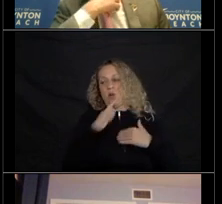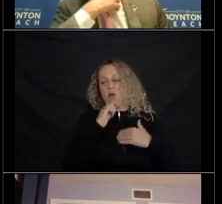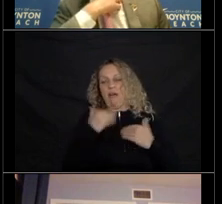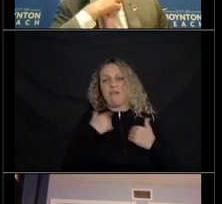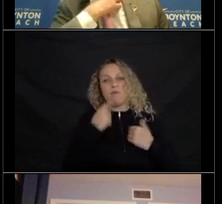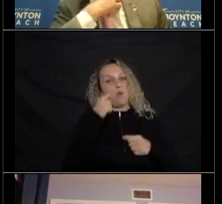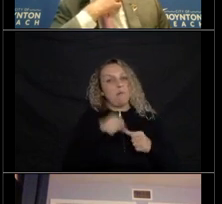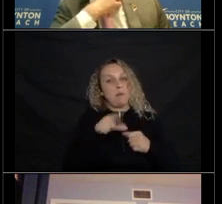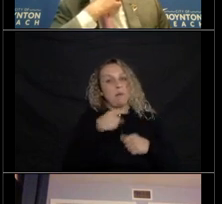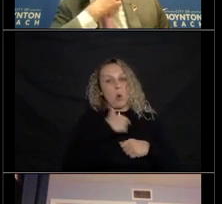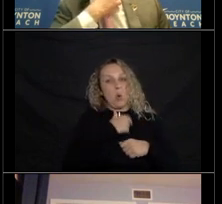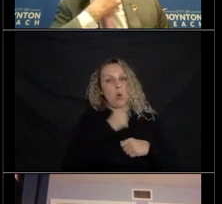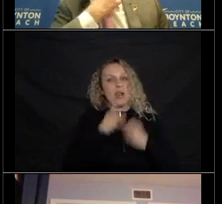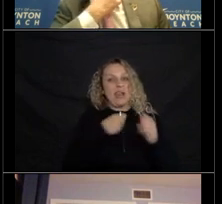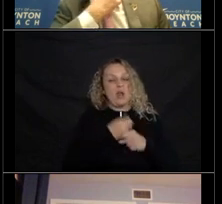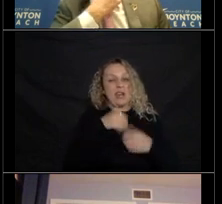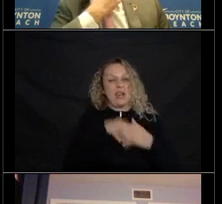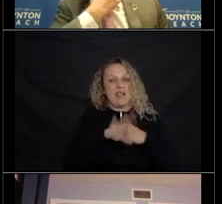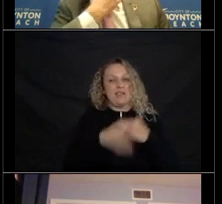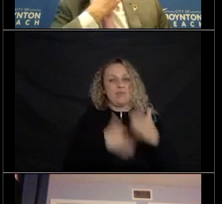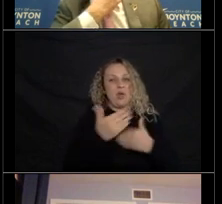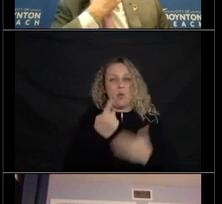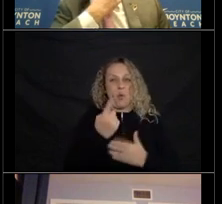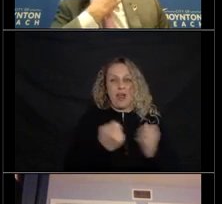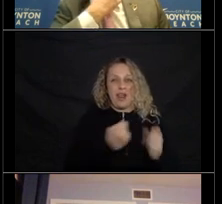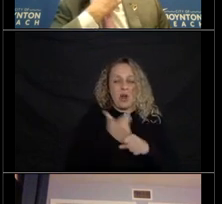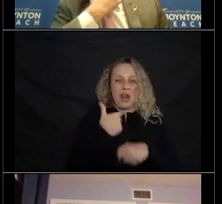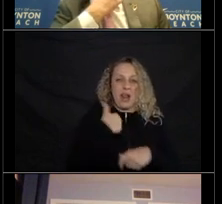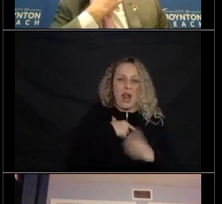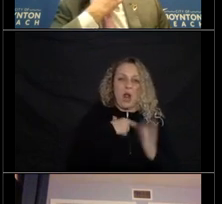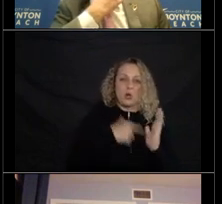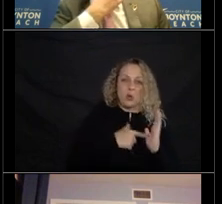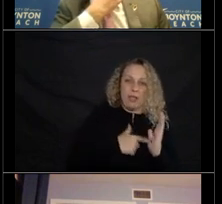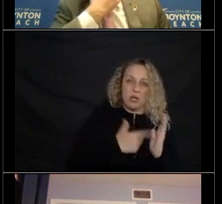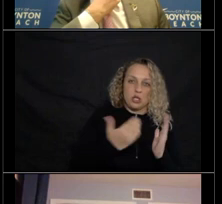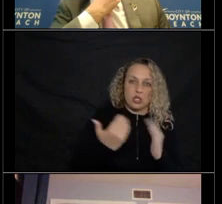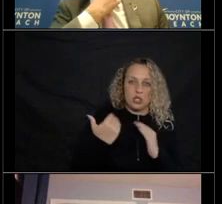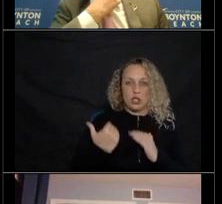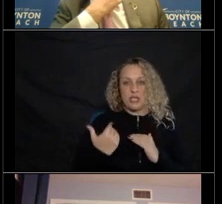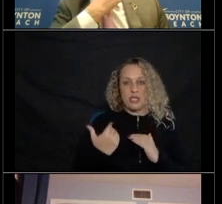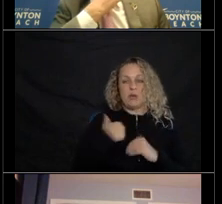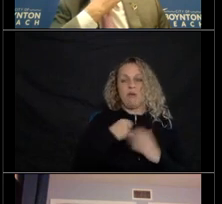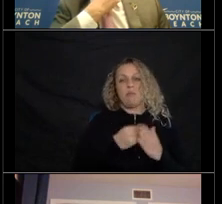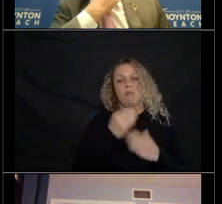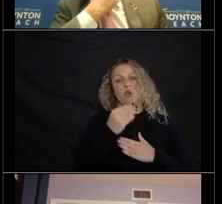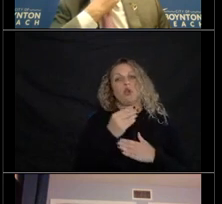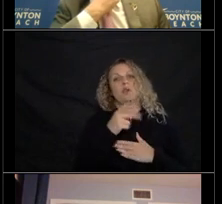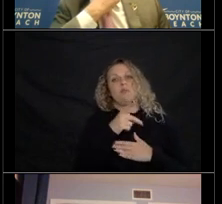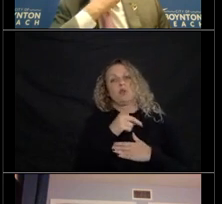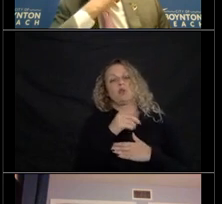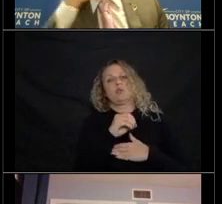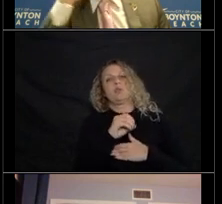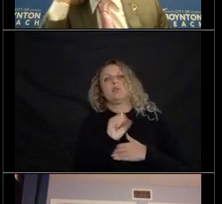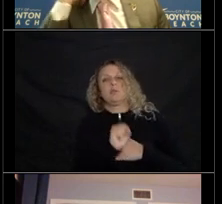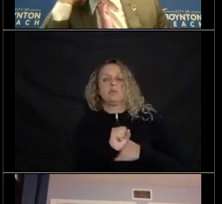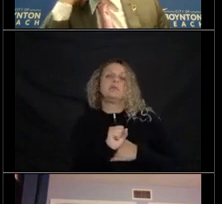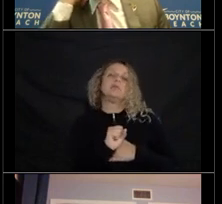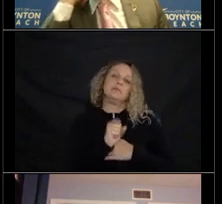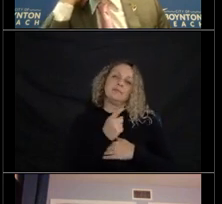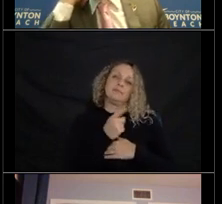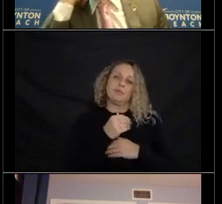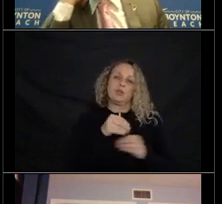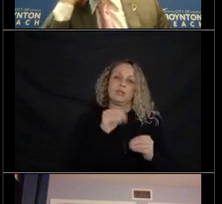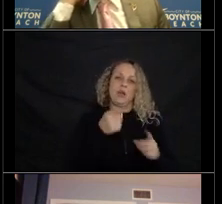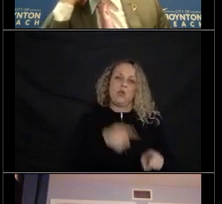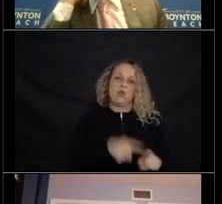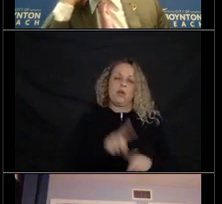have to remember we're a year into this process. We're a year into our due diligence. We have a purchase and sale agreement that's been negotiated and approved. So